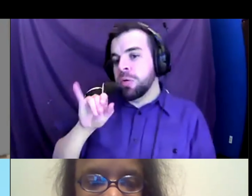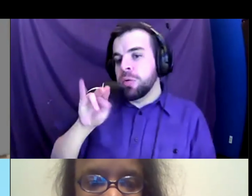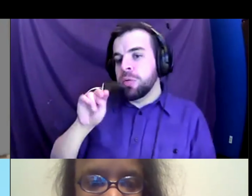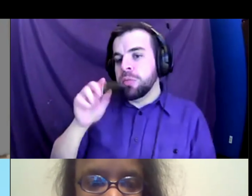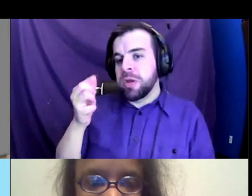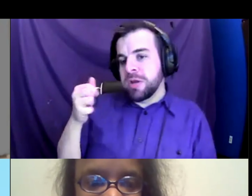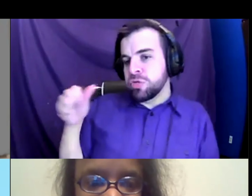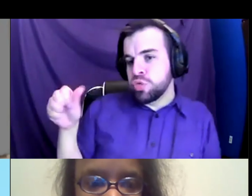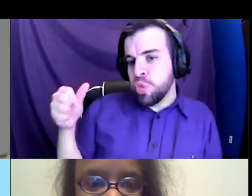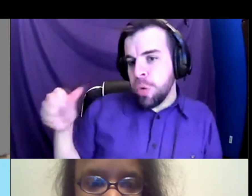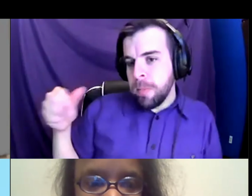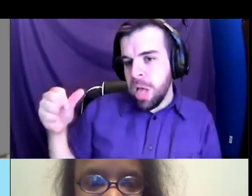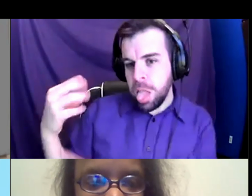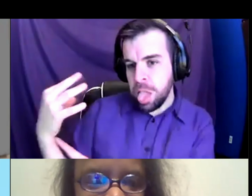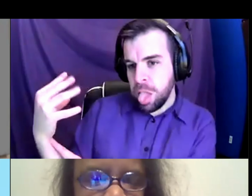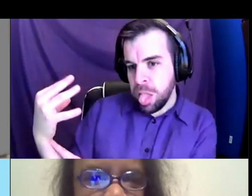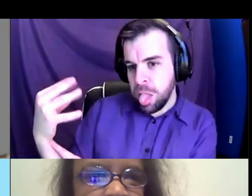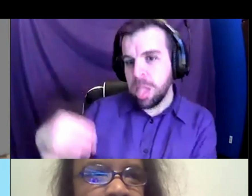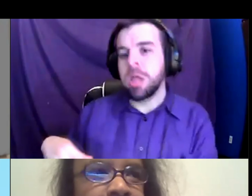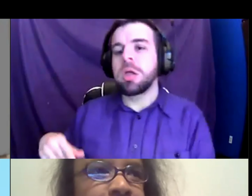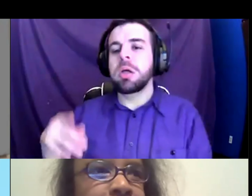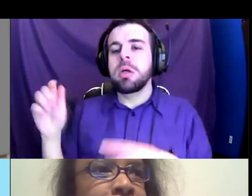what else was it that you talked about last time?